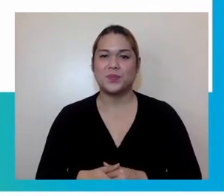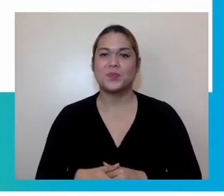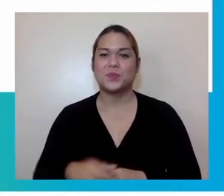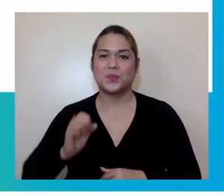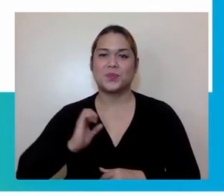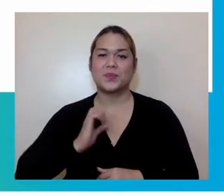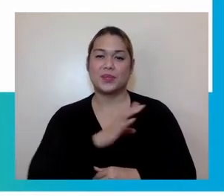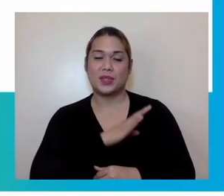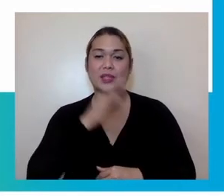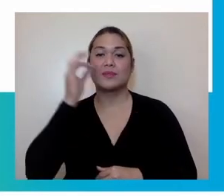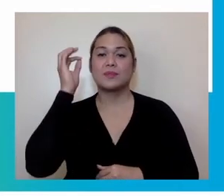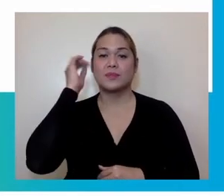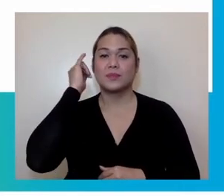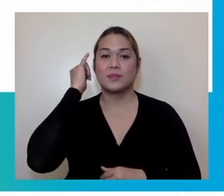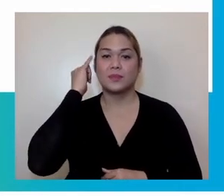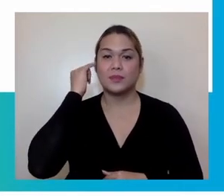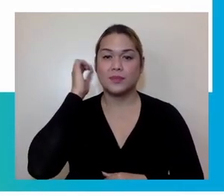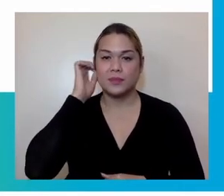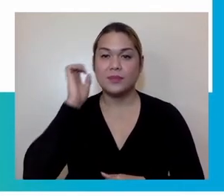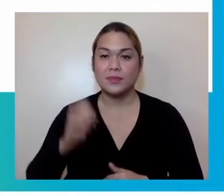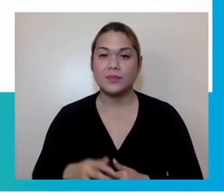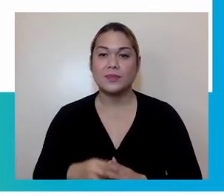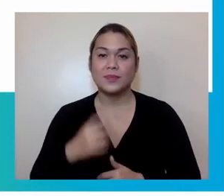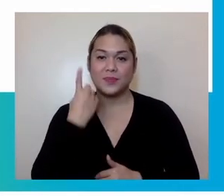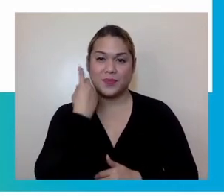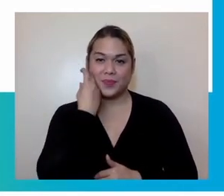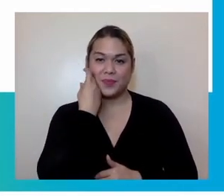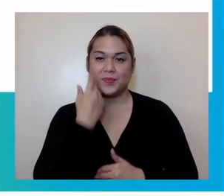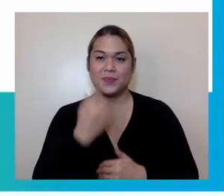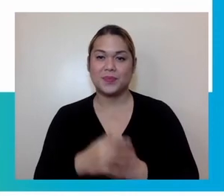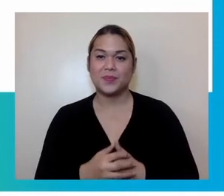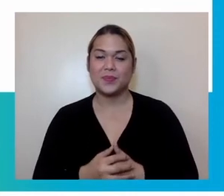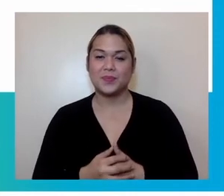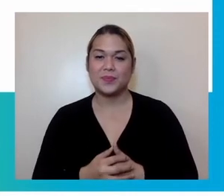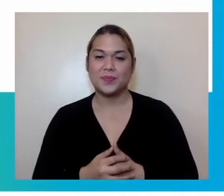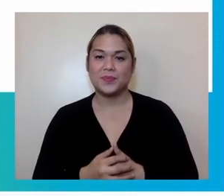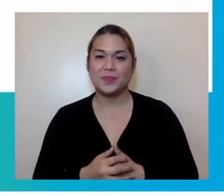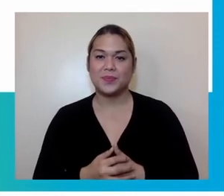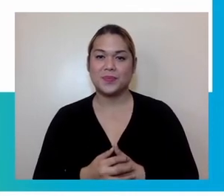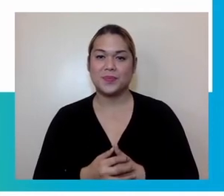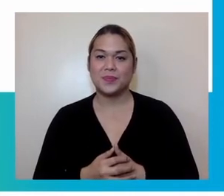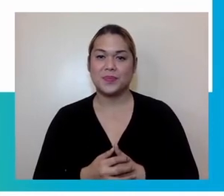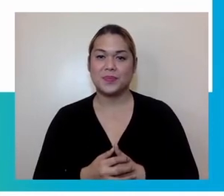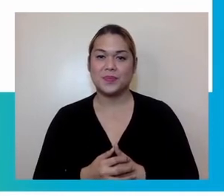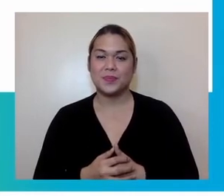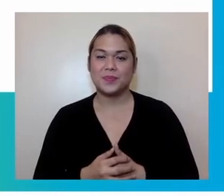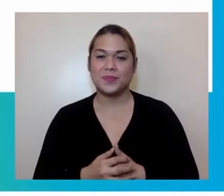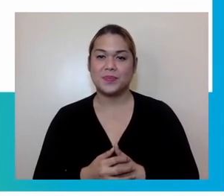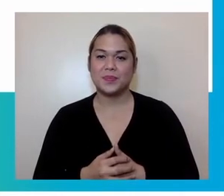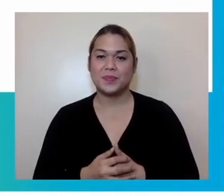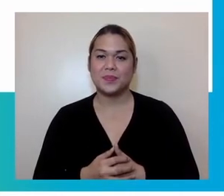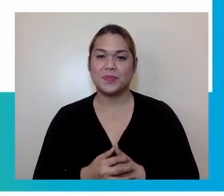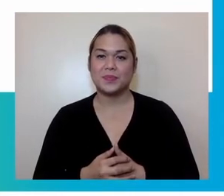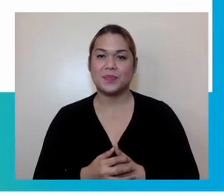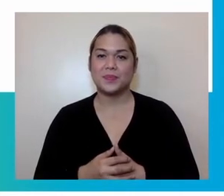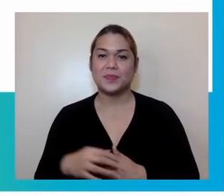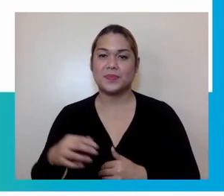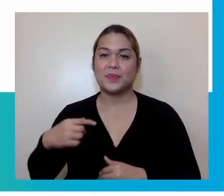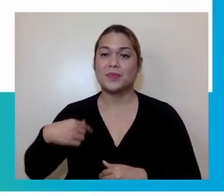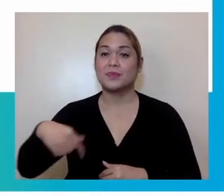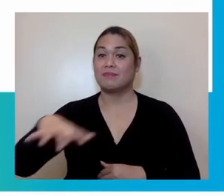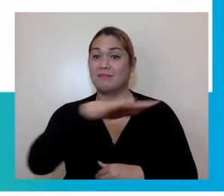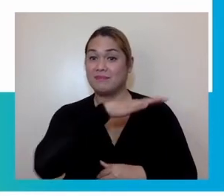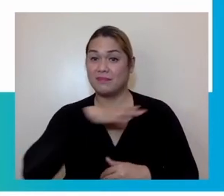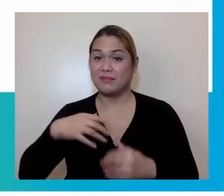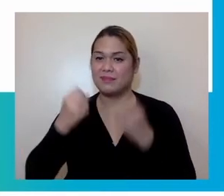present. As developing countries are faced with a growing problem of municipal solid waste, the world is